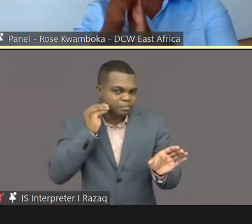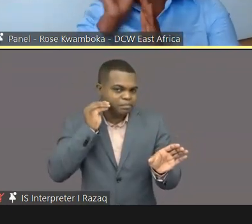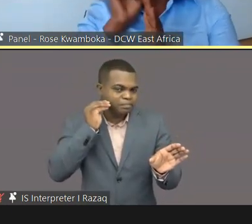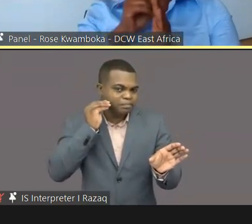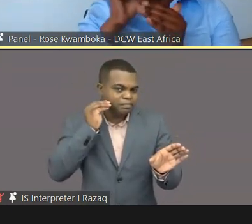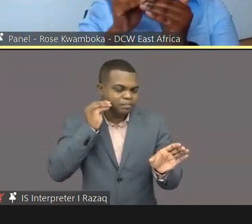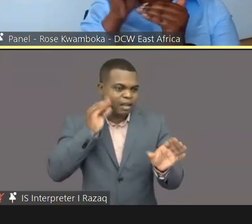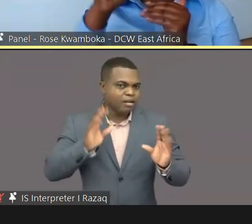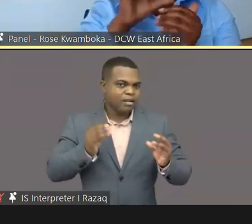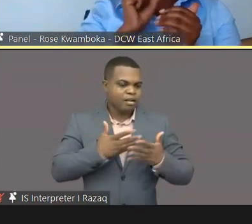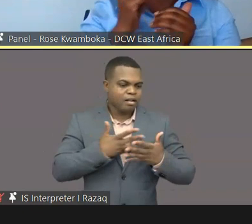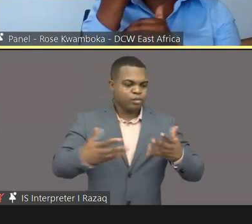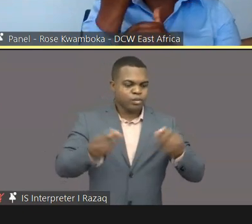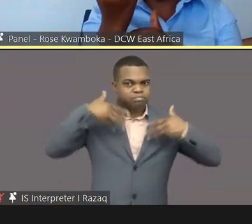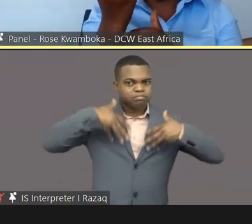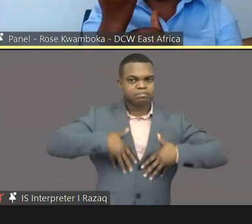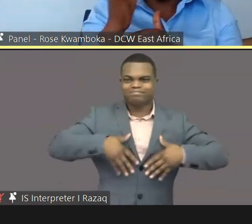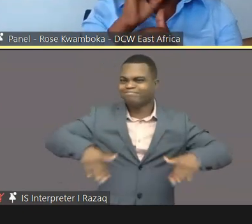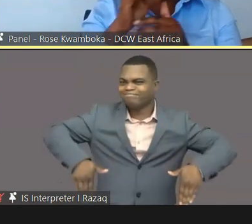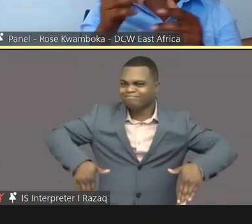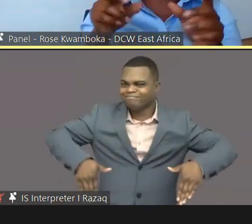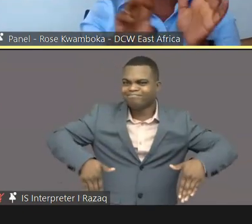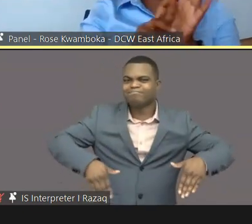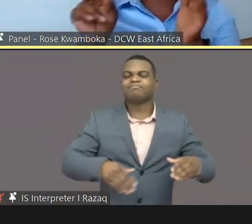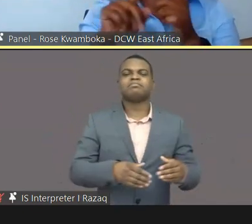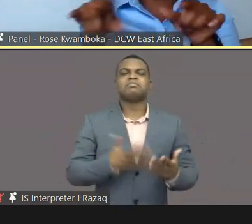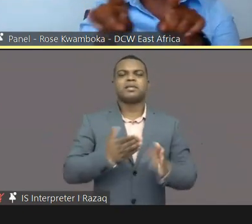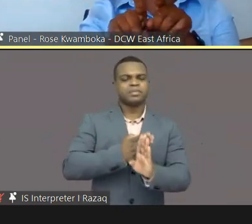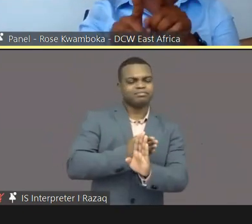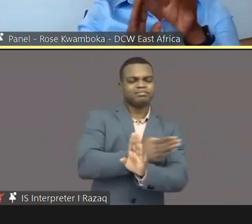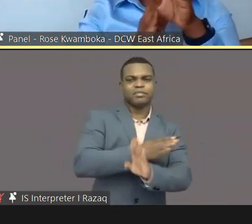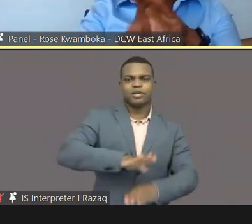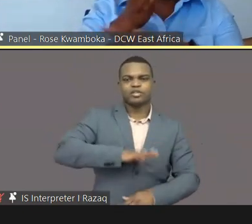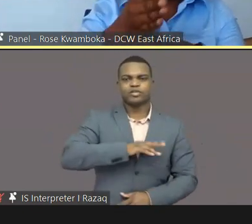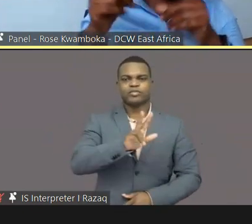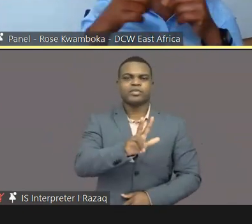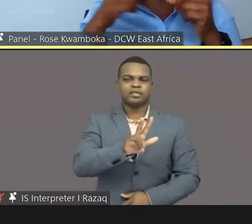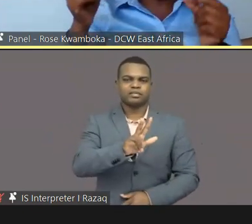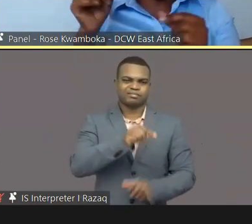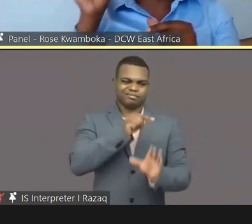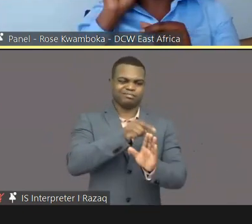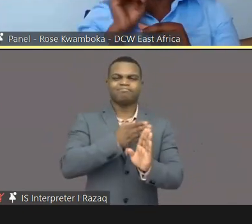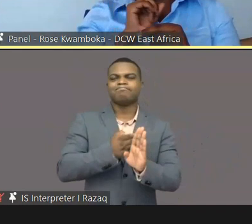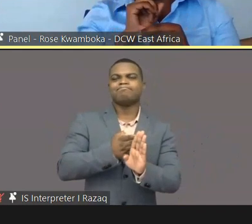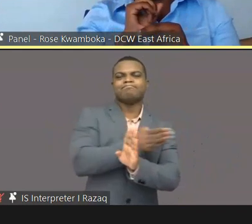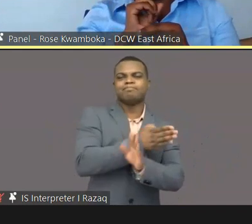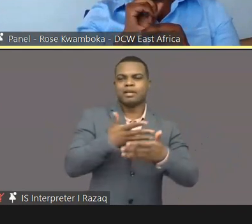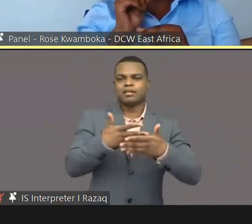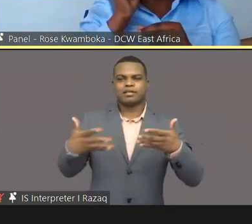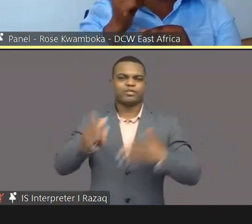Then children who become deaf after the age of 3 are referred to as the postlingually deaf.